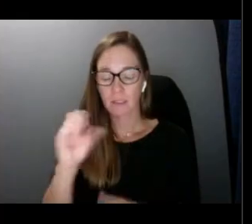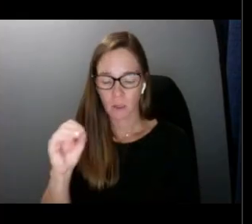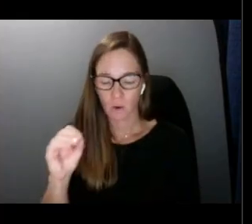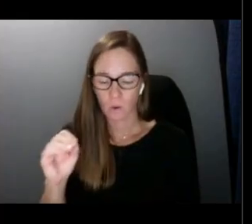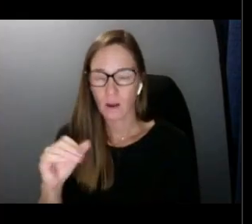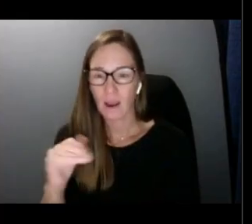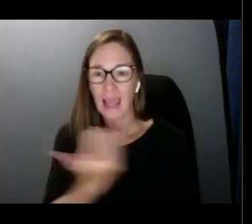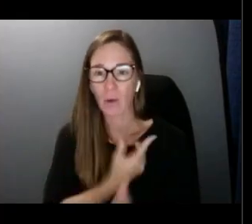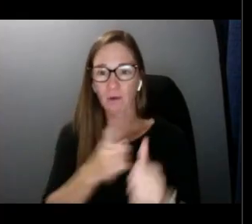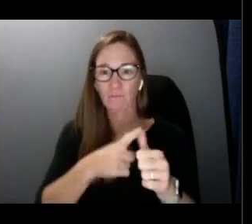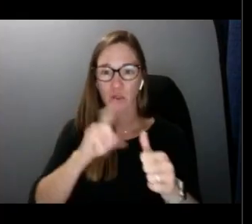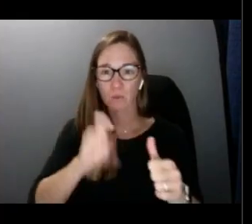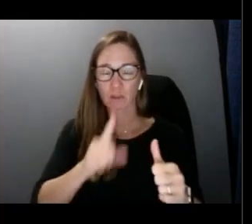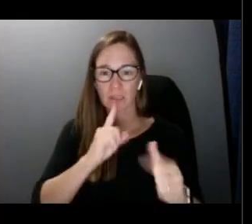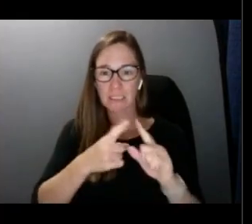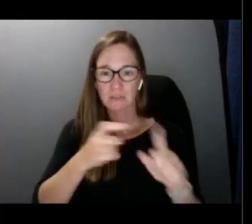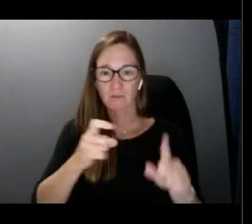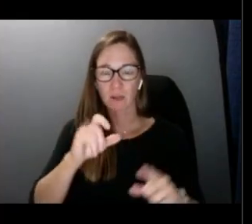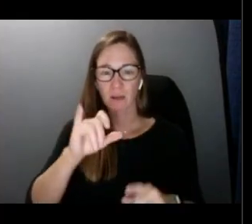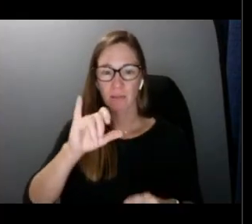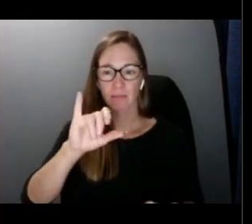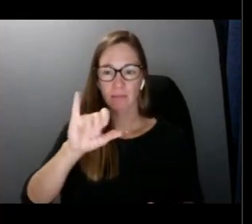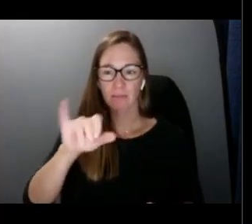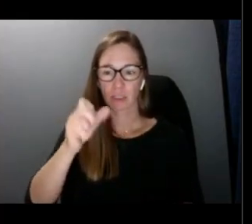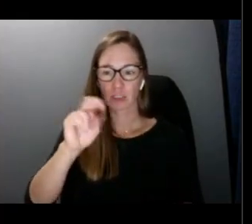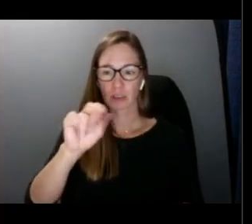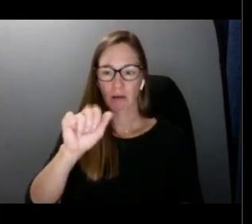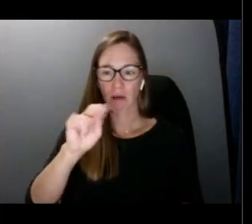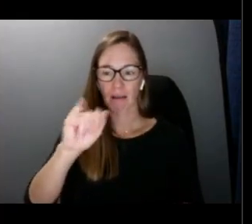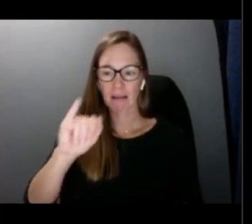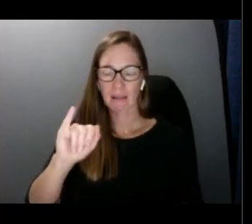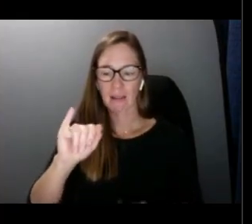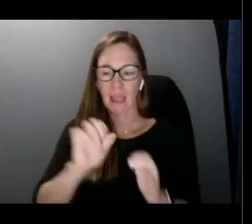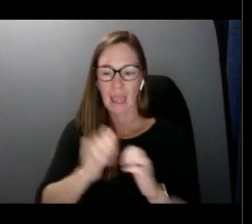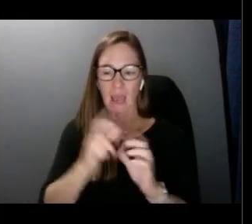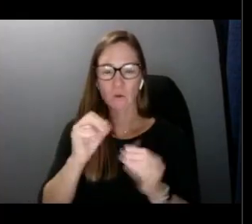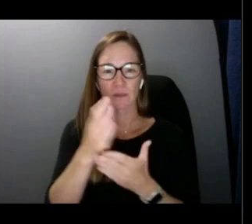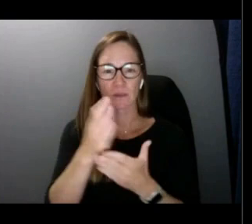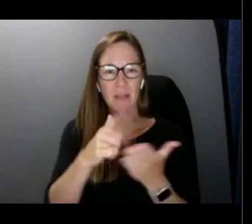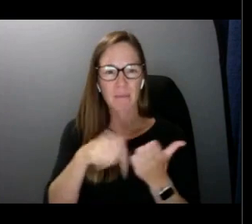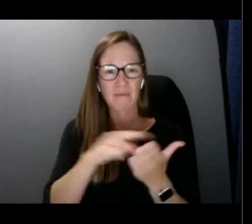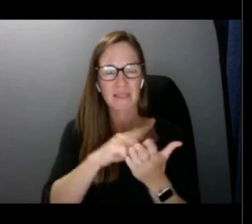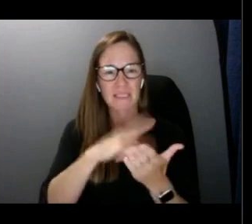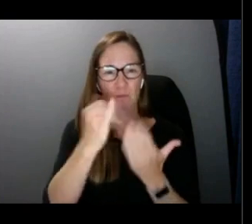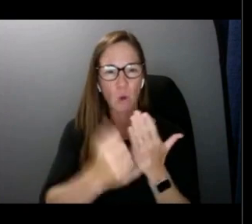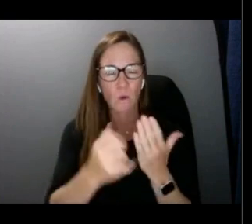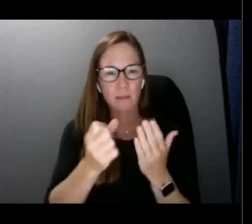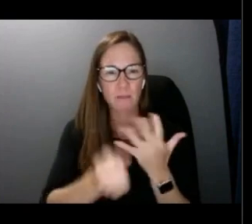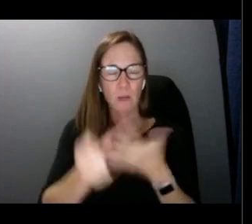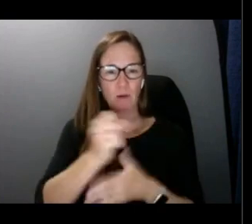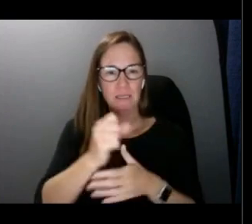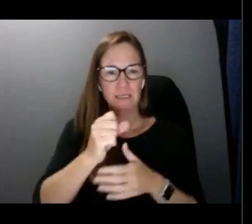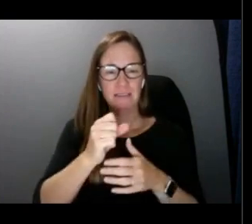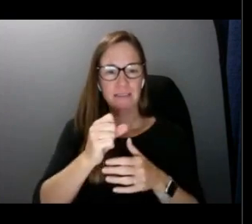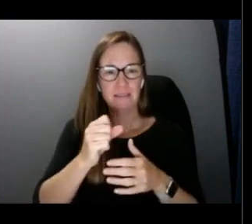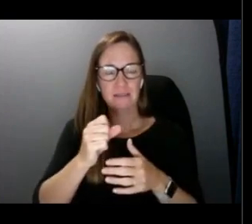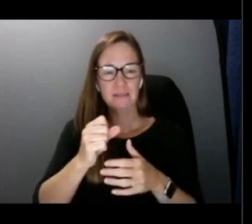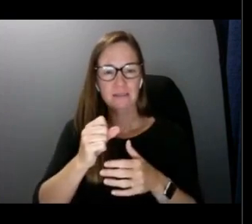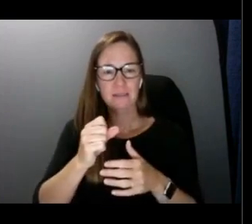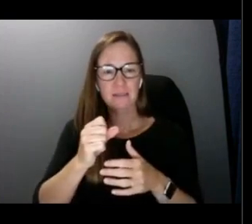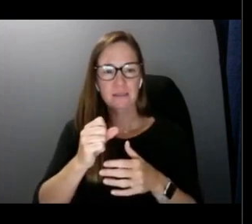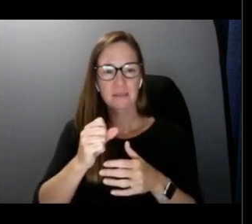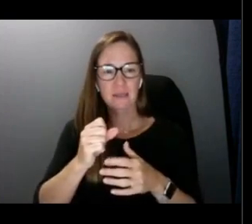Our first question is from Janani, and it's, how do some of these program priorities extend to